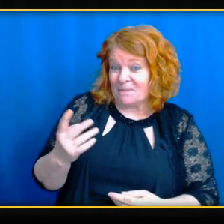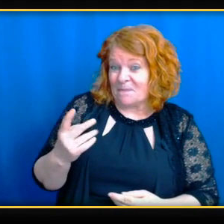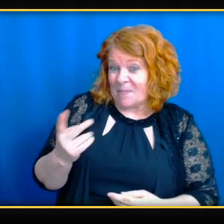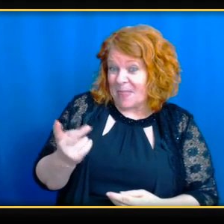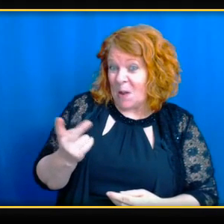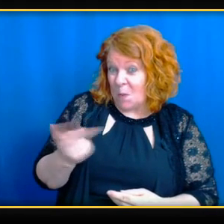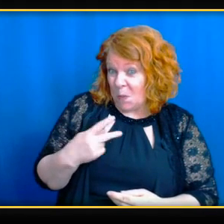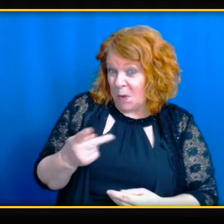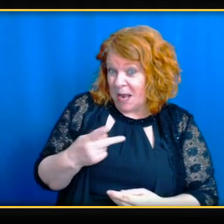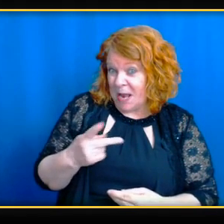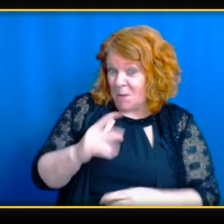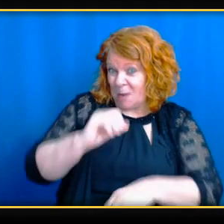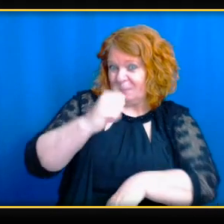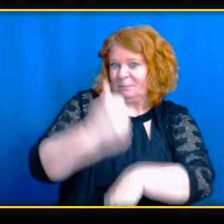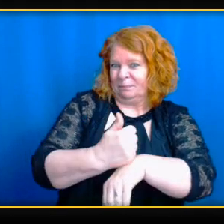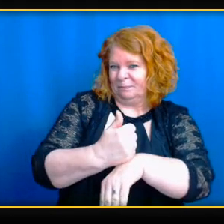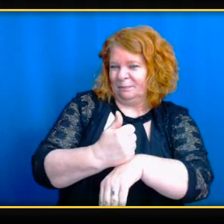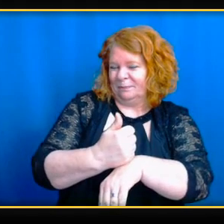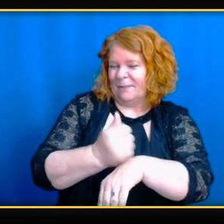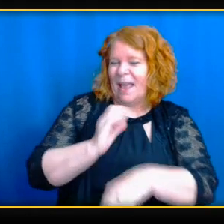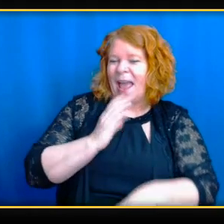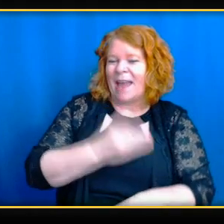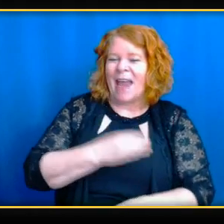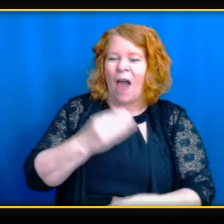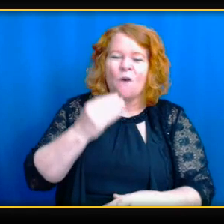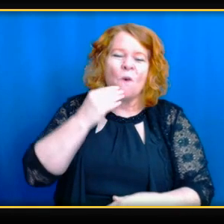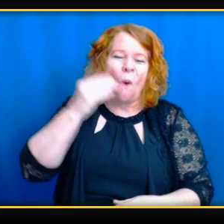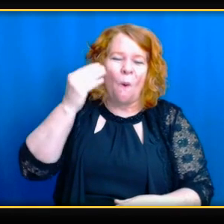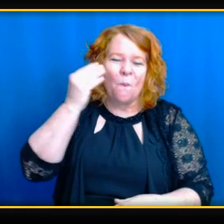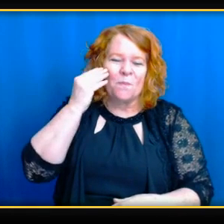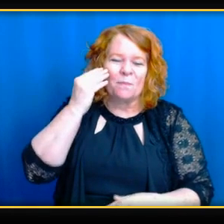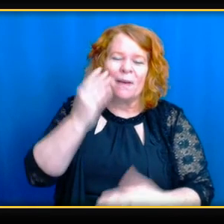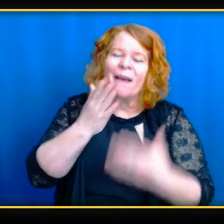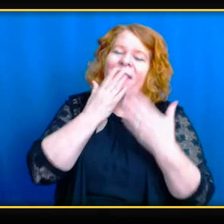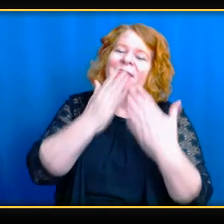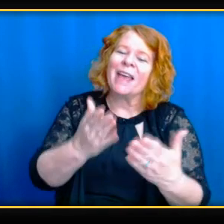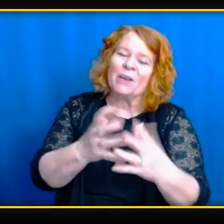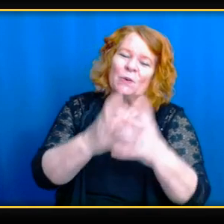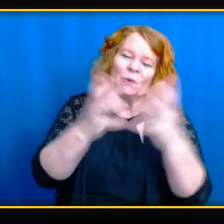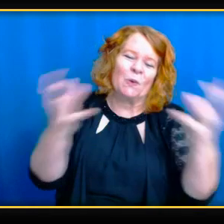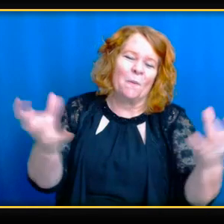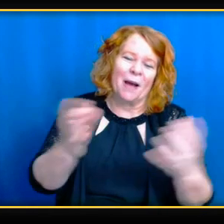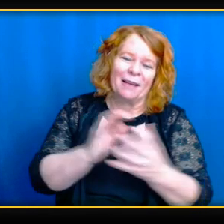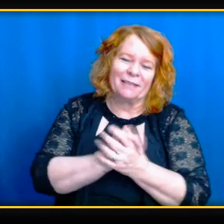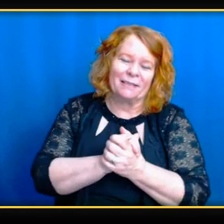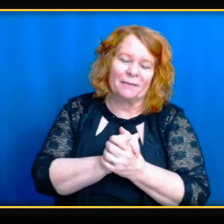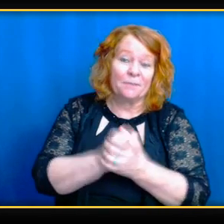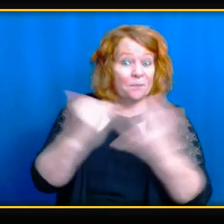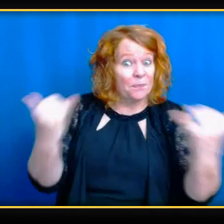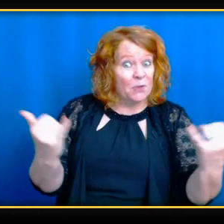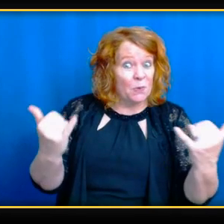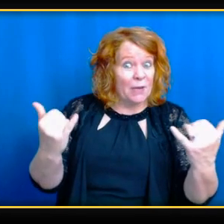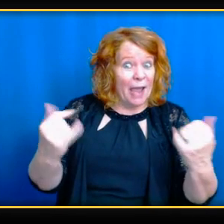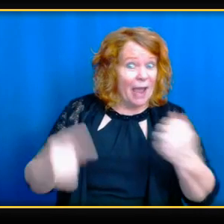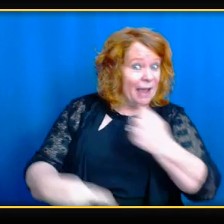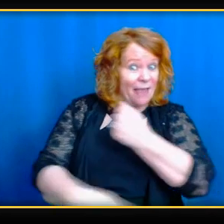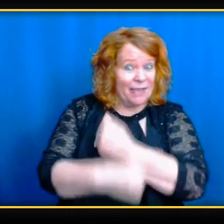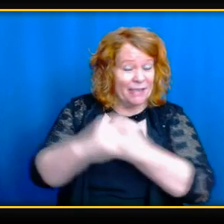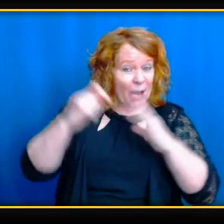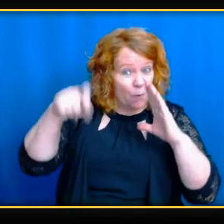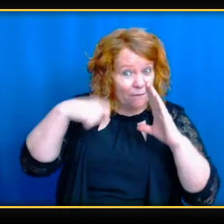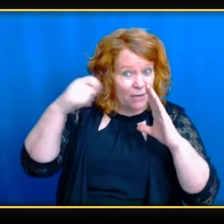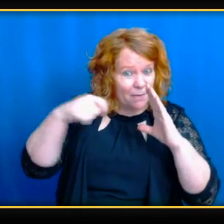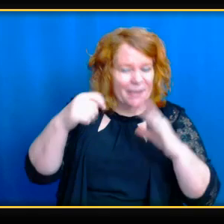prominently in our home. Thank you very much. Today, the day we're filming this, is Max's